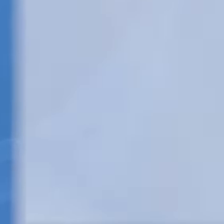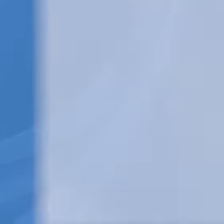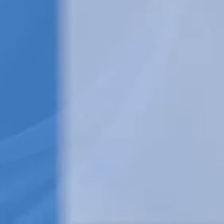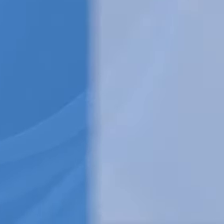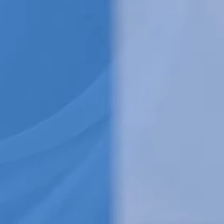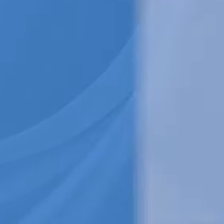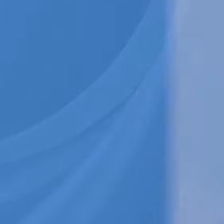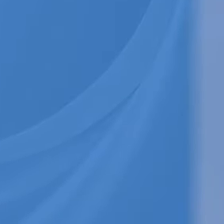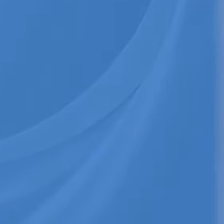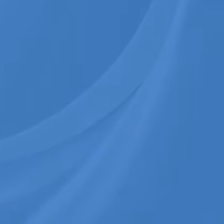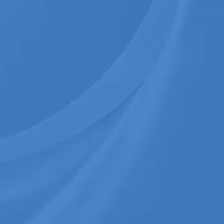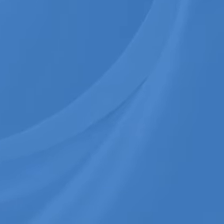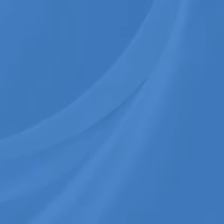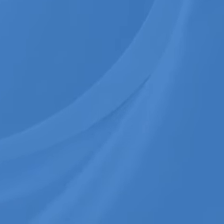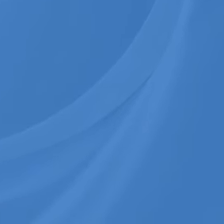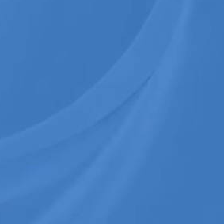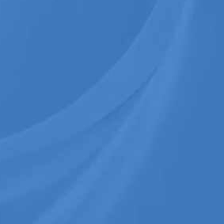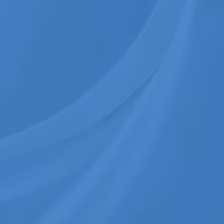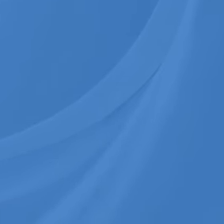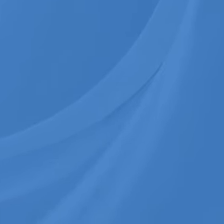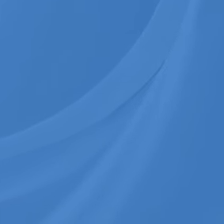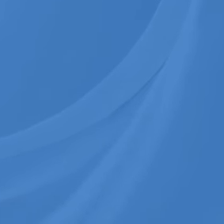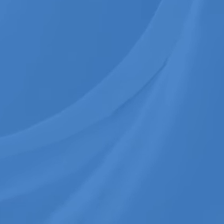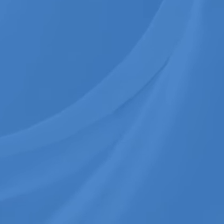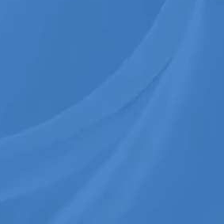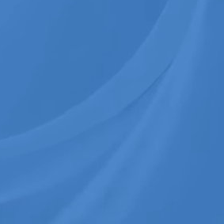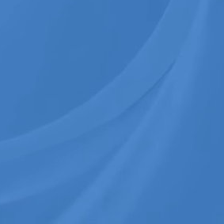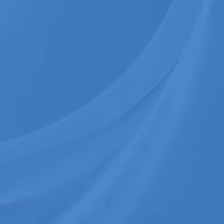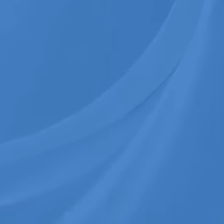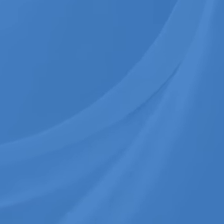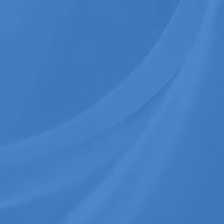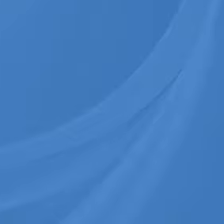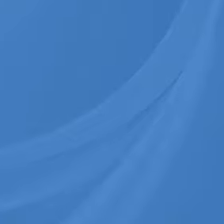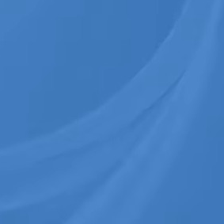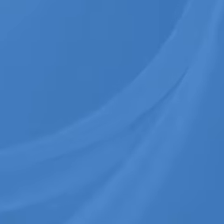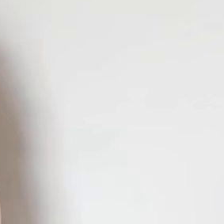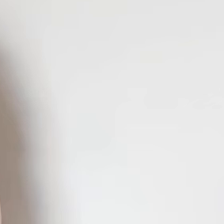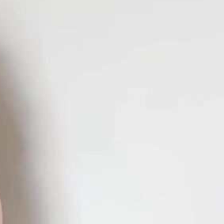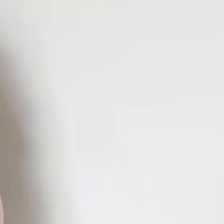Well, I wonder what Yannicka has to say about that. Let's listen, shall we?